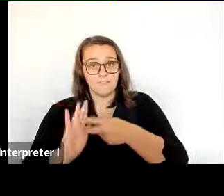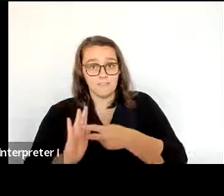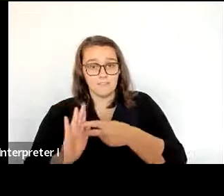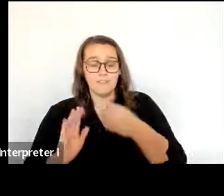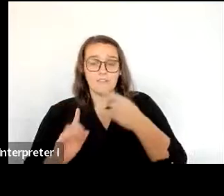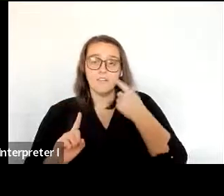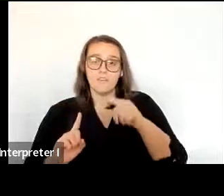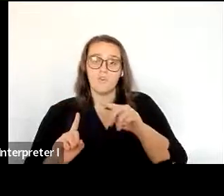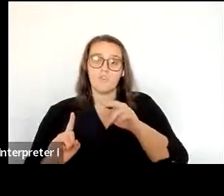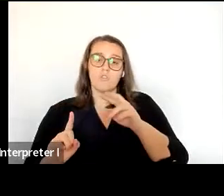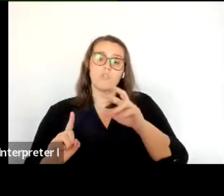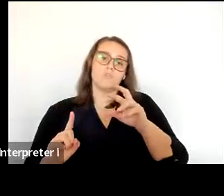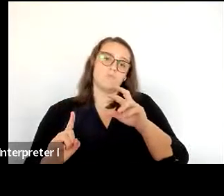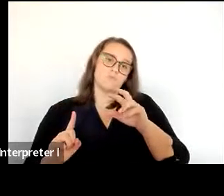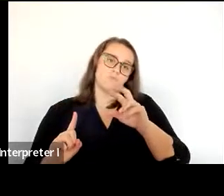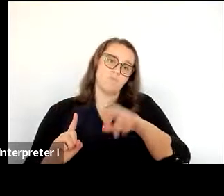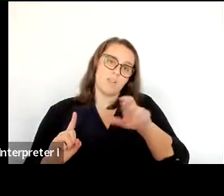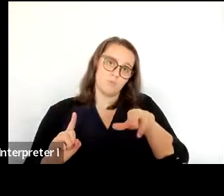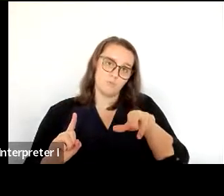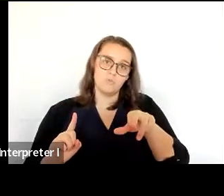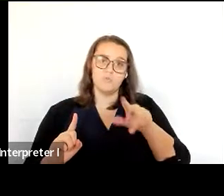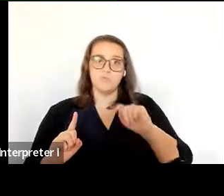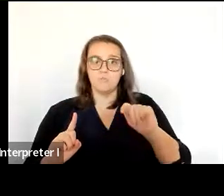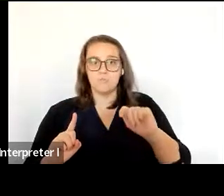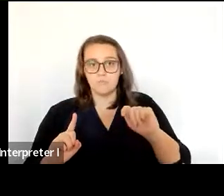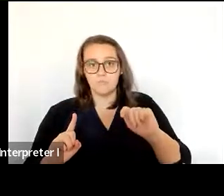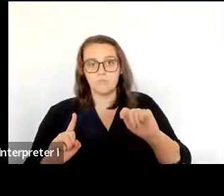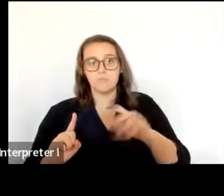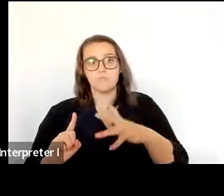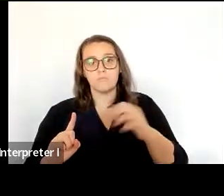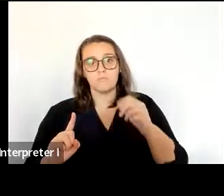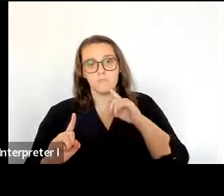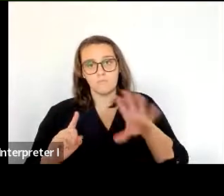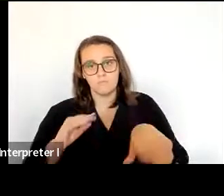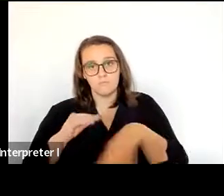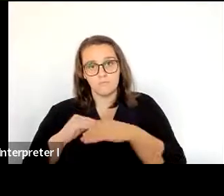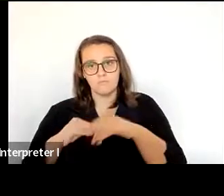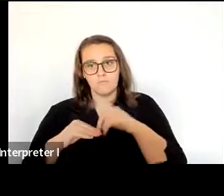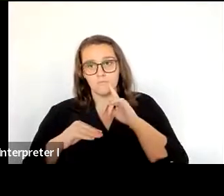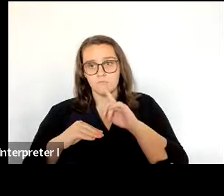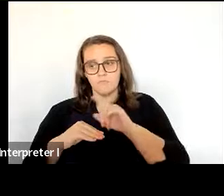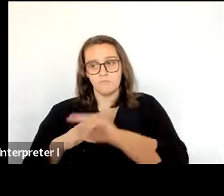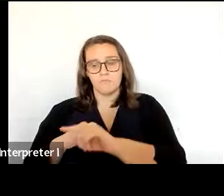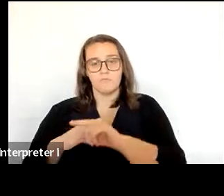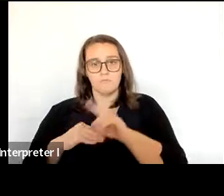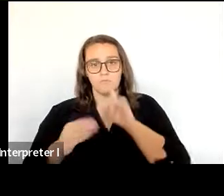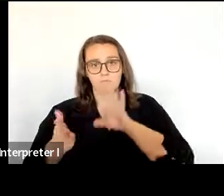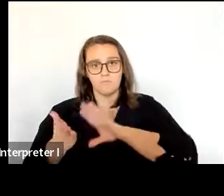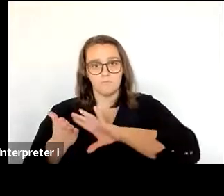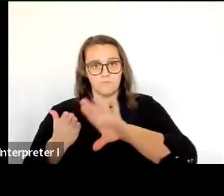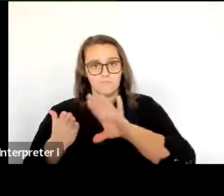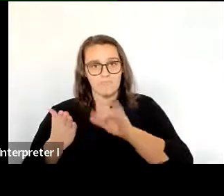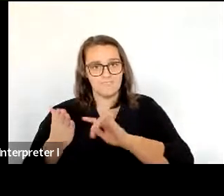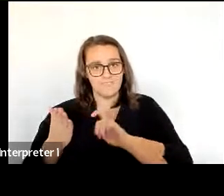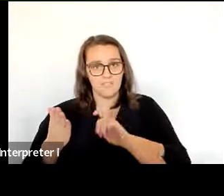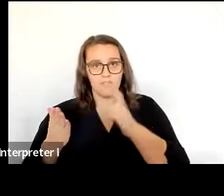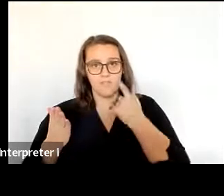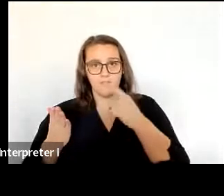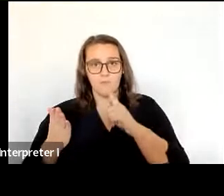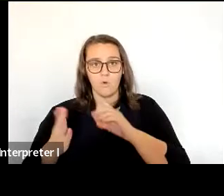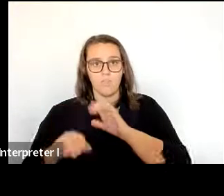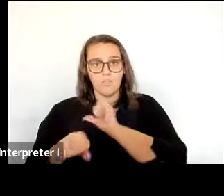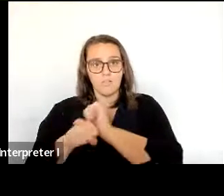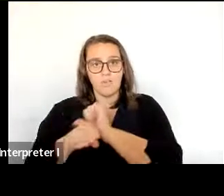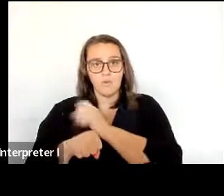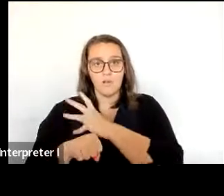for substantially renovated includes labor and material costs. The lack of diaper